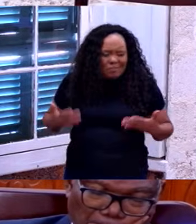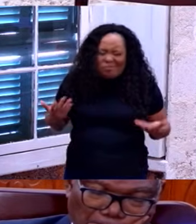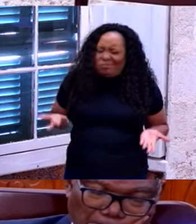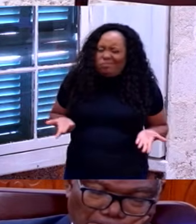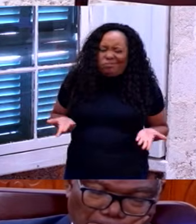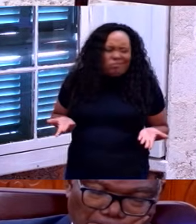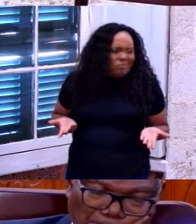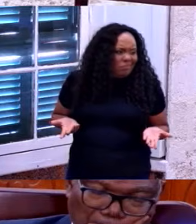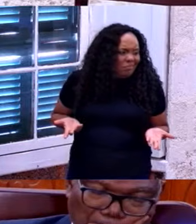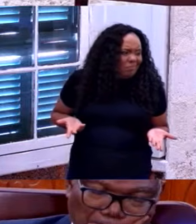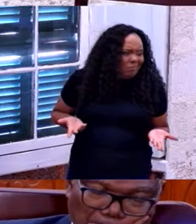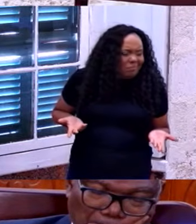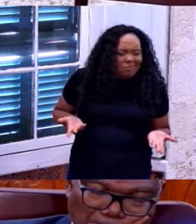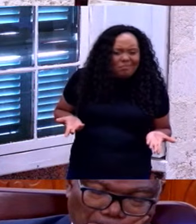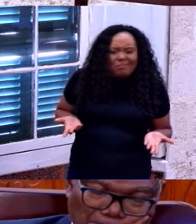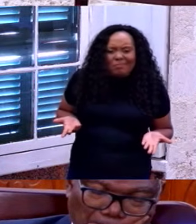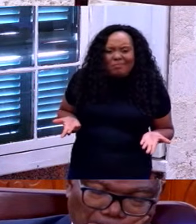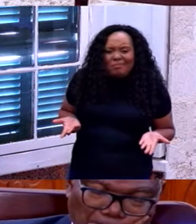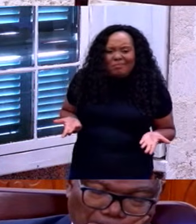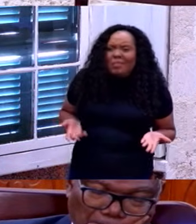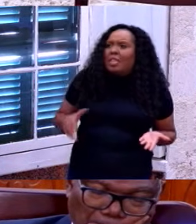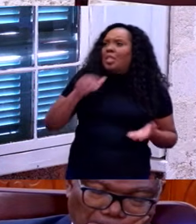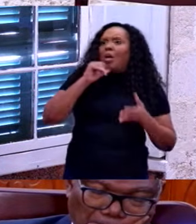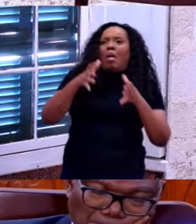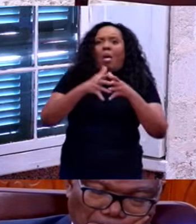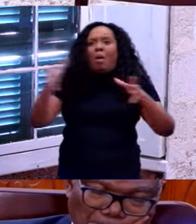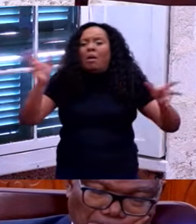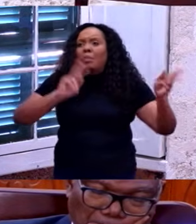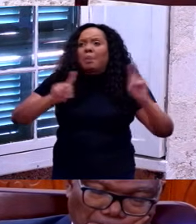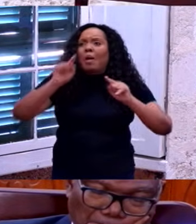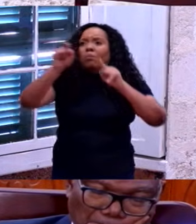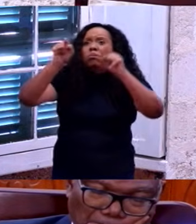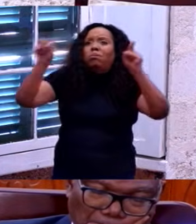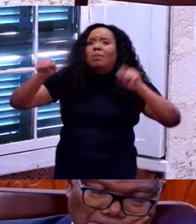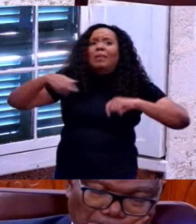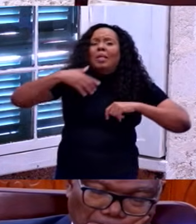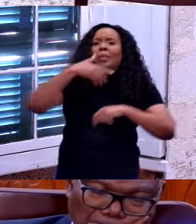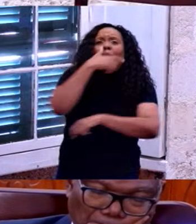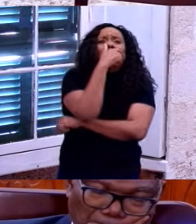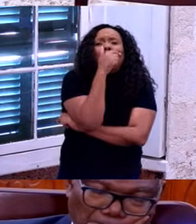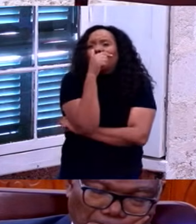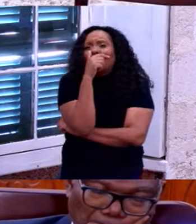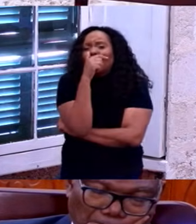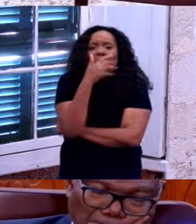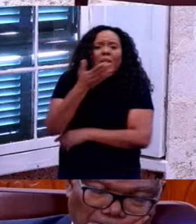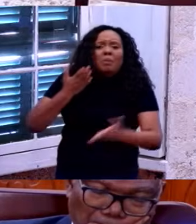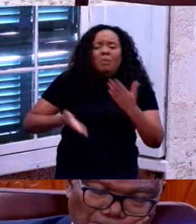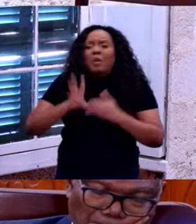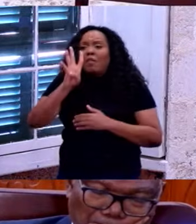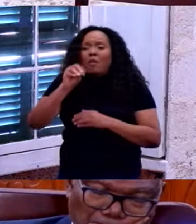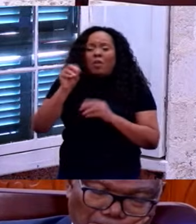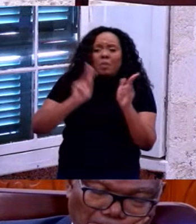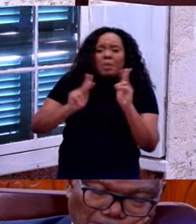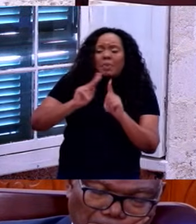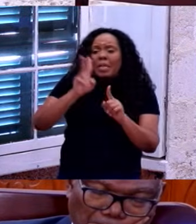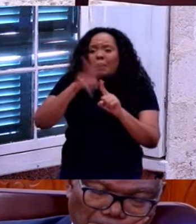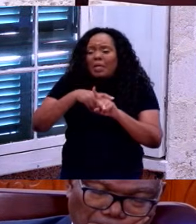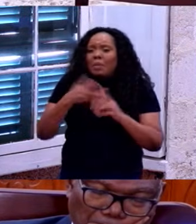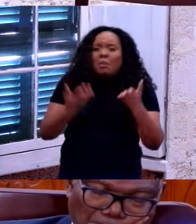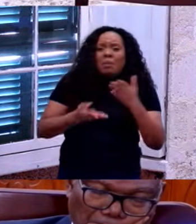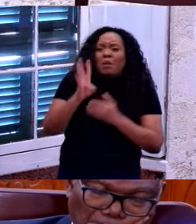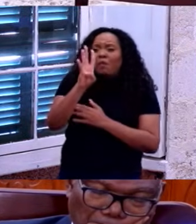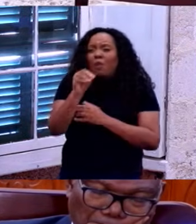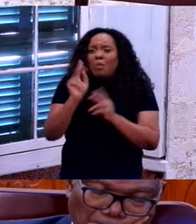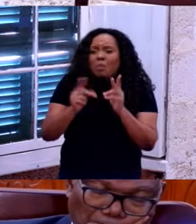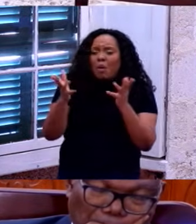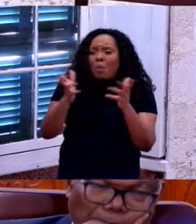ourselves that there's a large number of people out there and that there will be 40 that will apply or 40 that will be considered, and you can